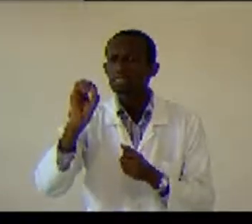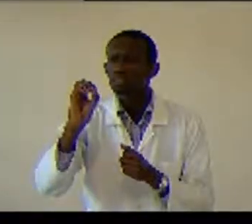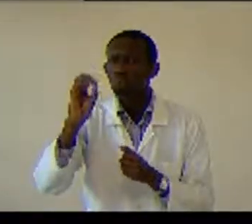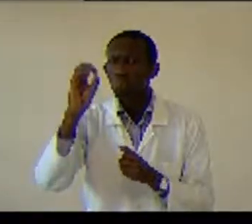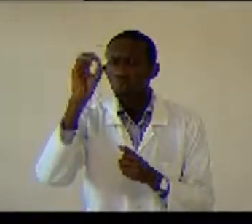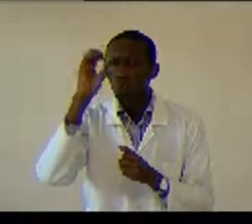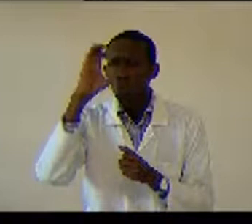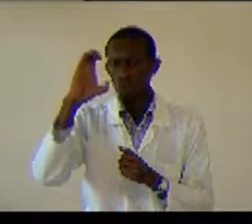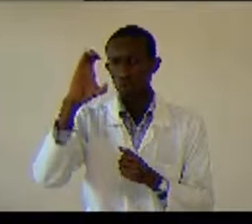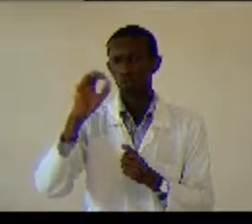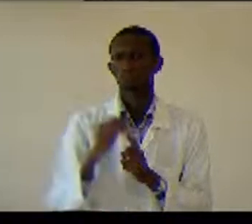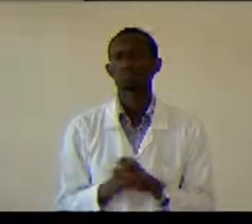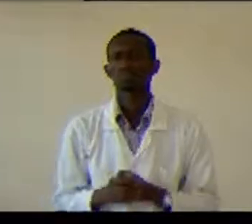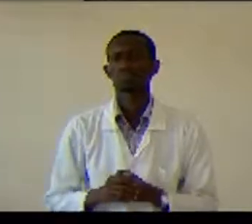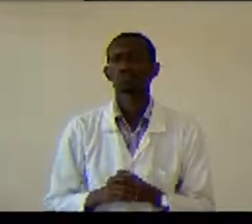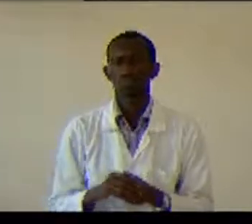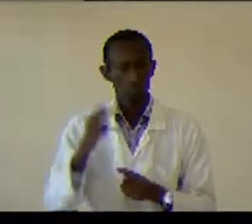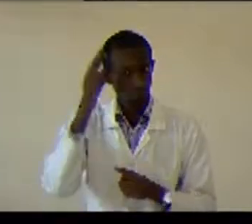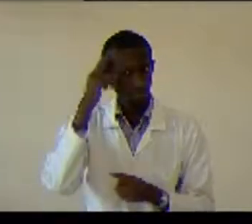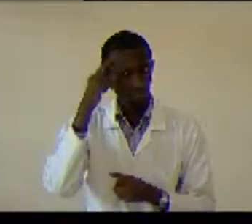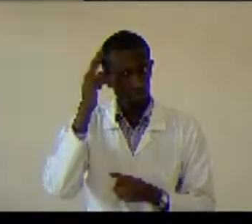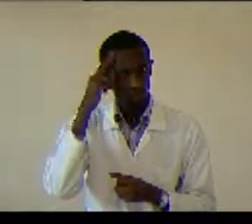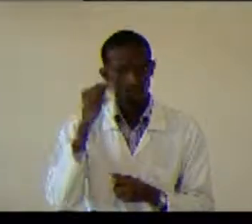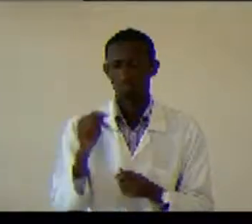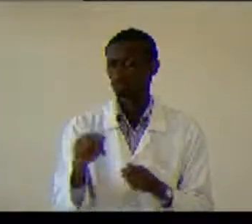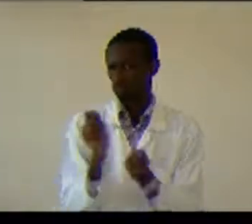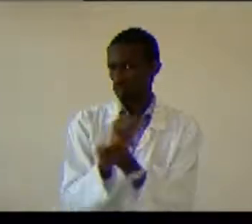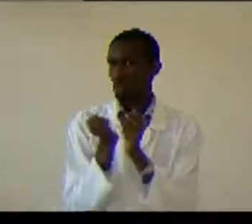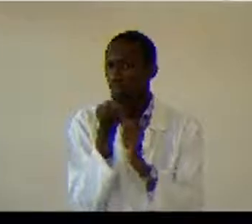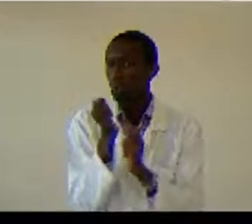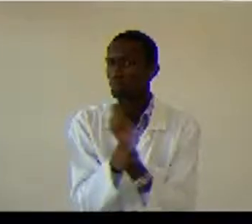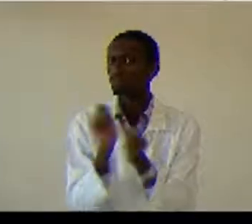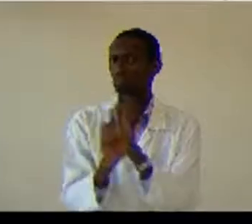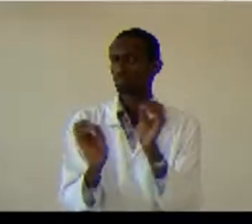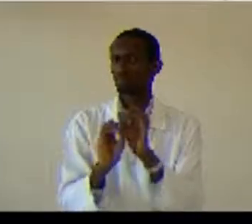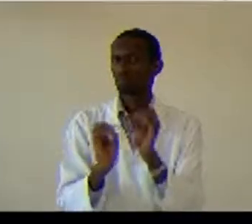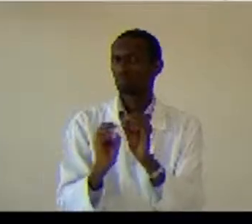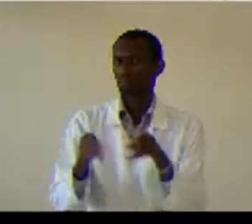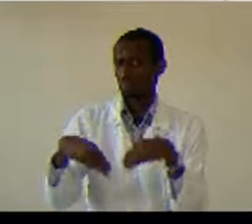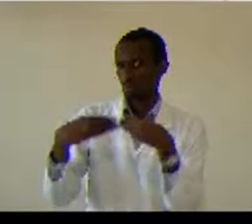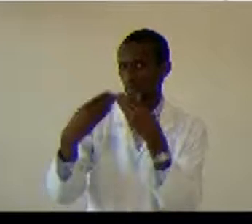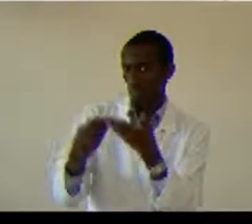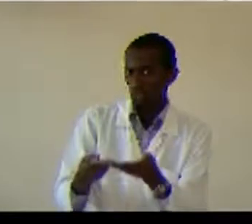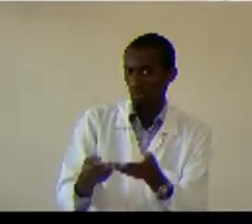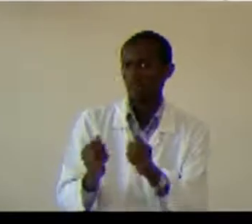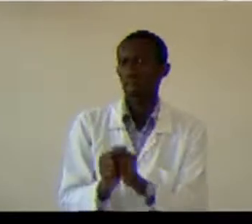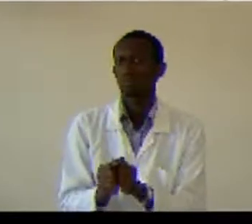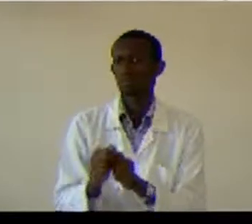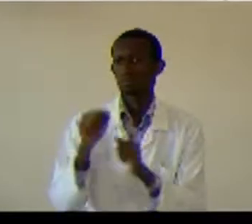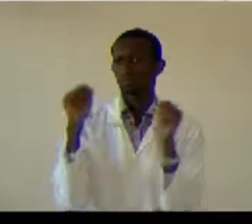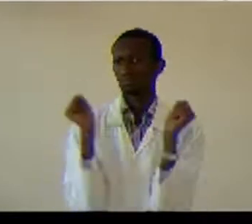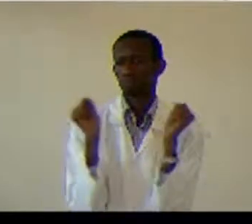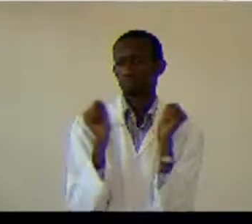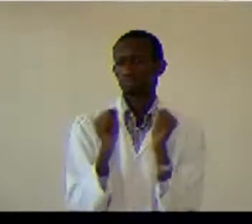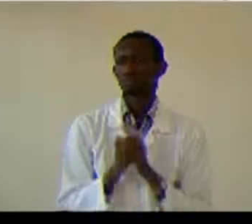Remember, specific latent heat, no change in temperature. And they have given us specific latent heat of fusion of ice. Again,